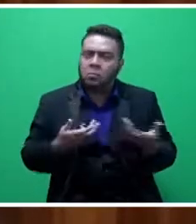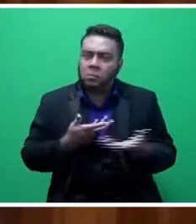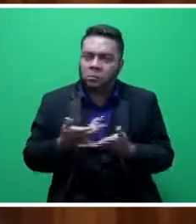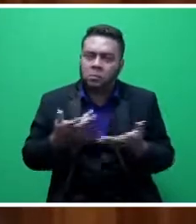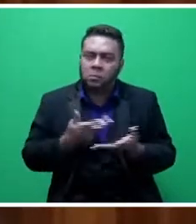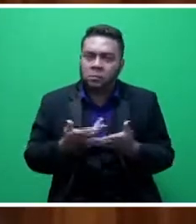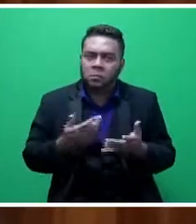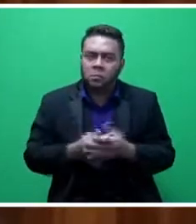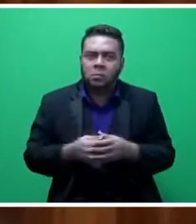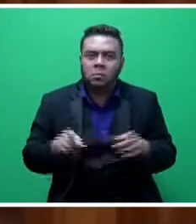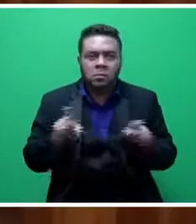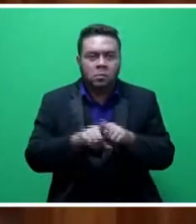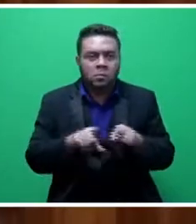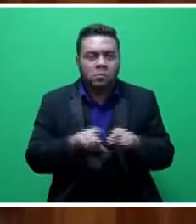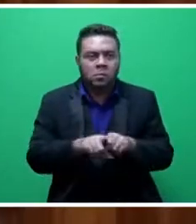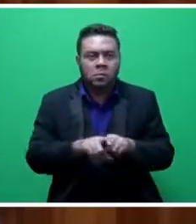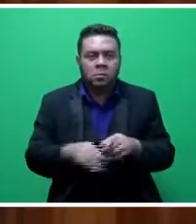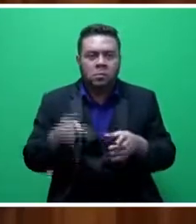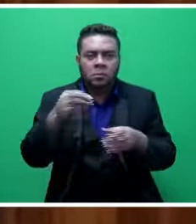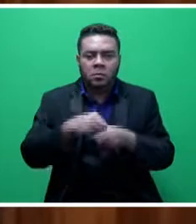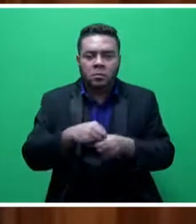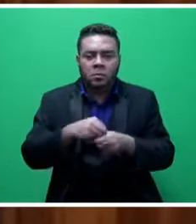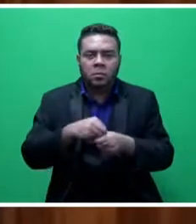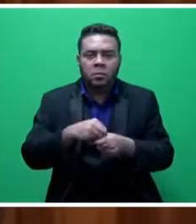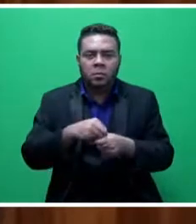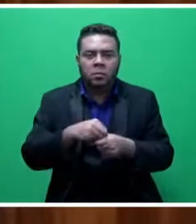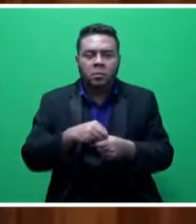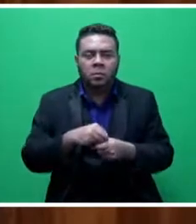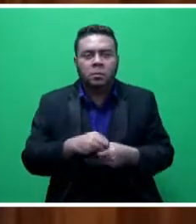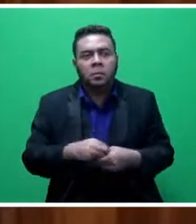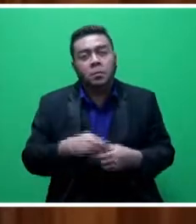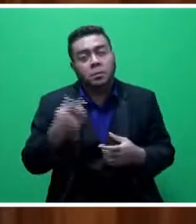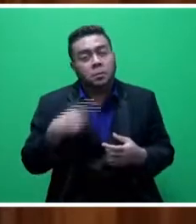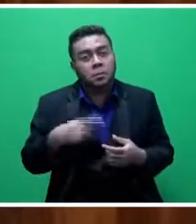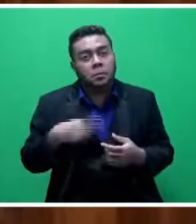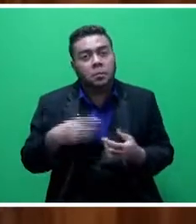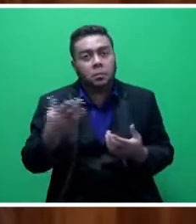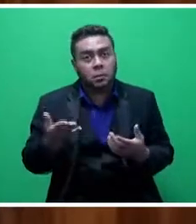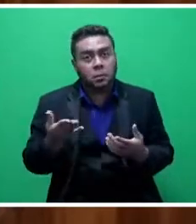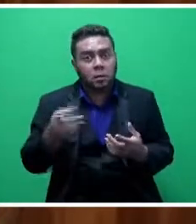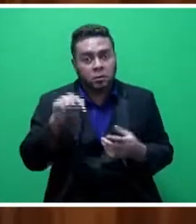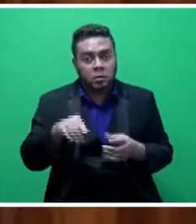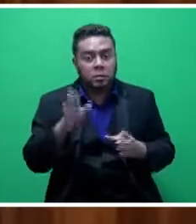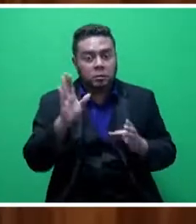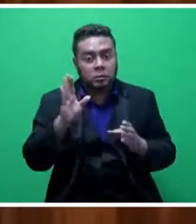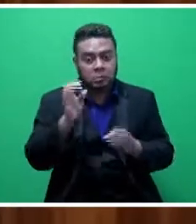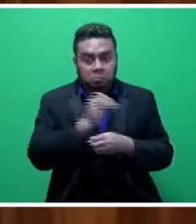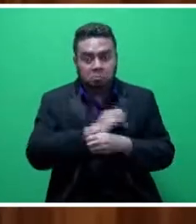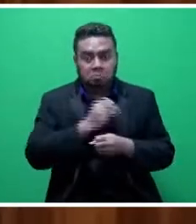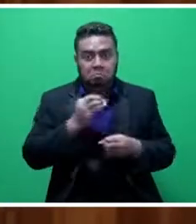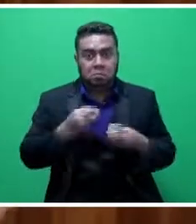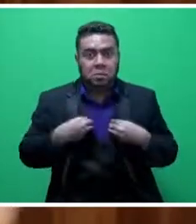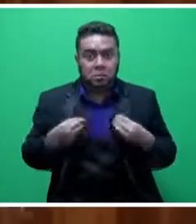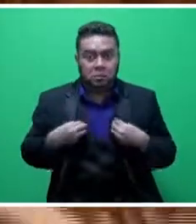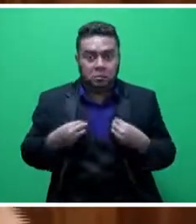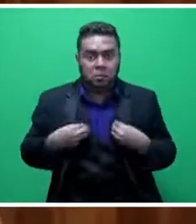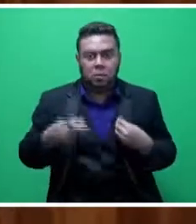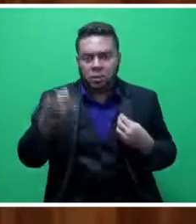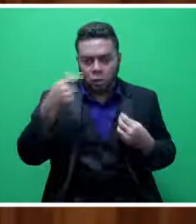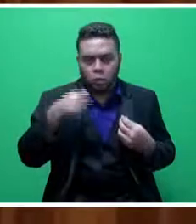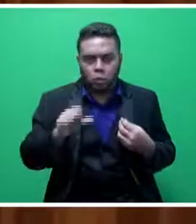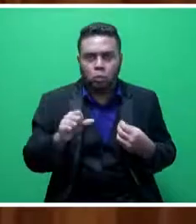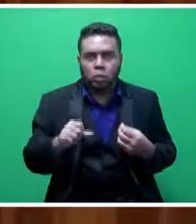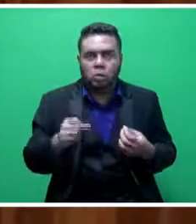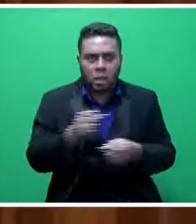similar digital tax to be enacted because these companies, they use our